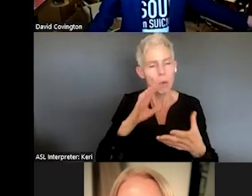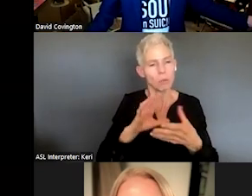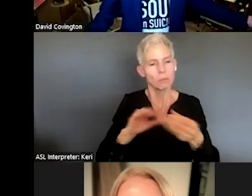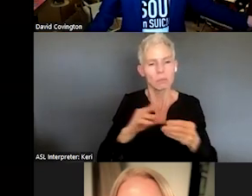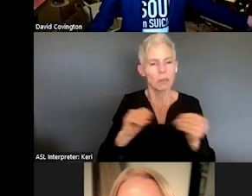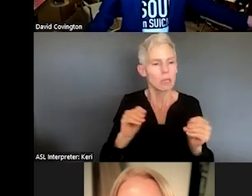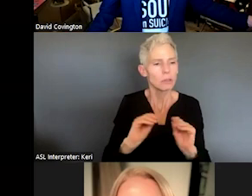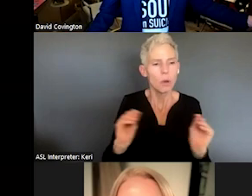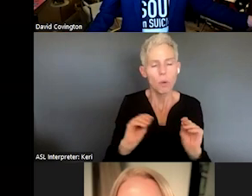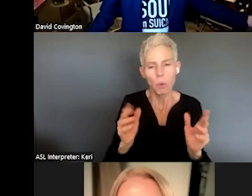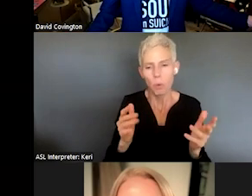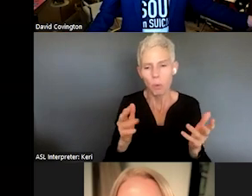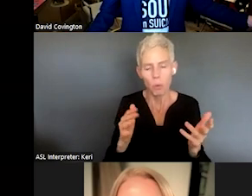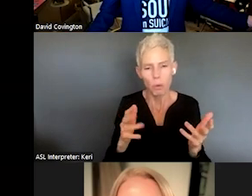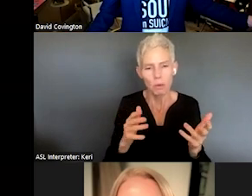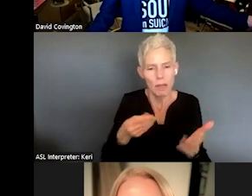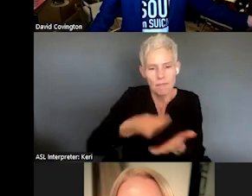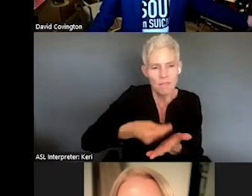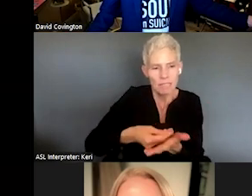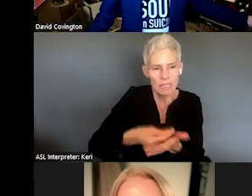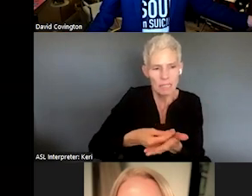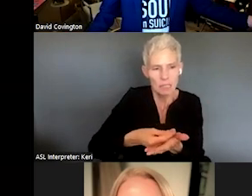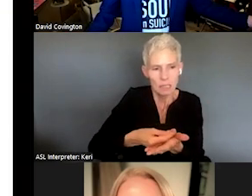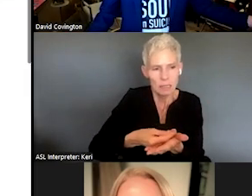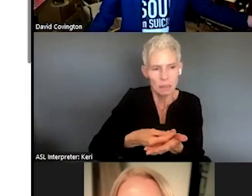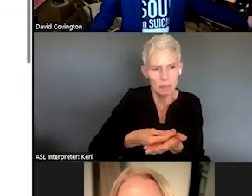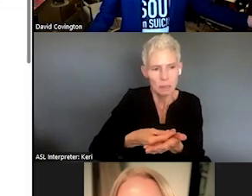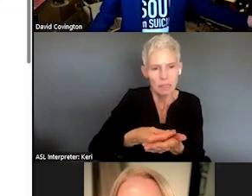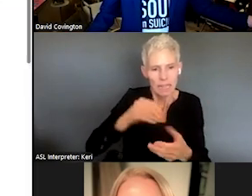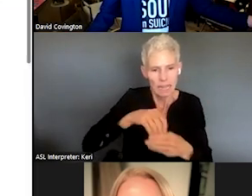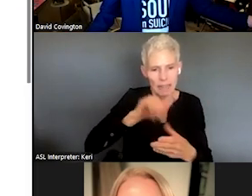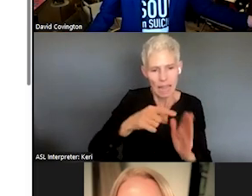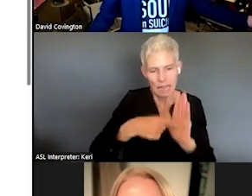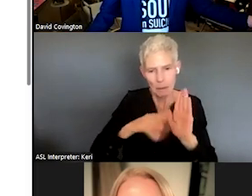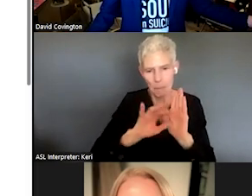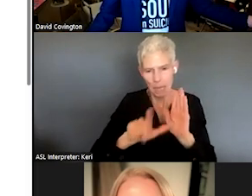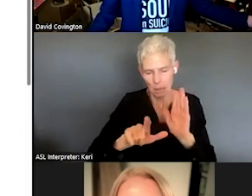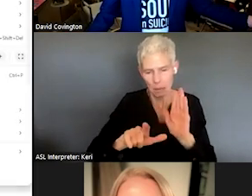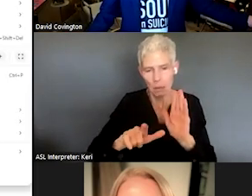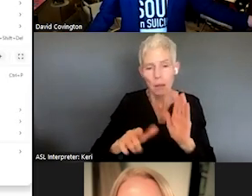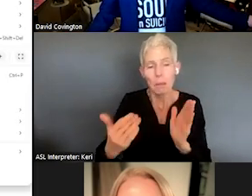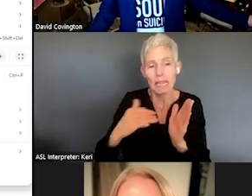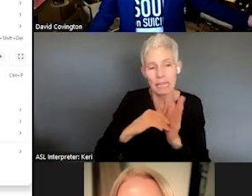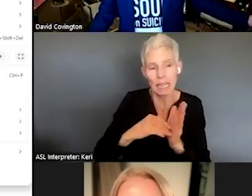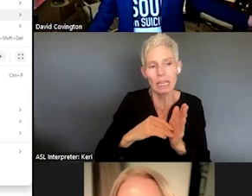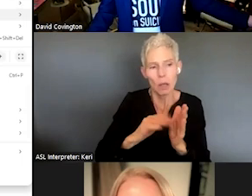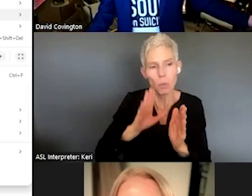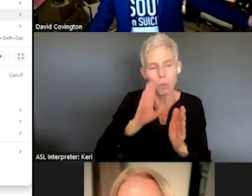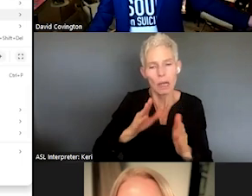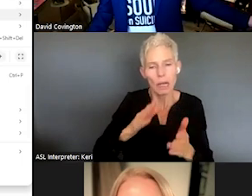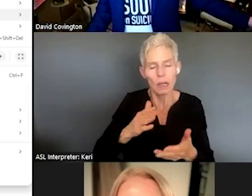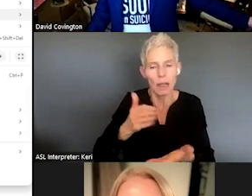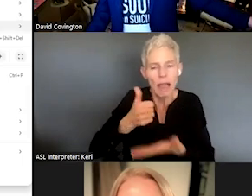no funding in that bill. But again, it's something that will make the budget